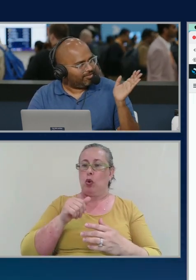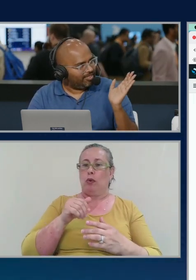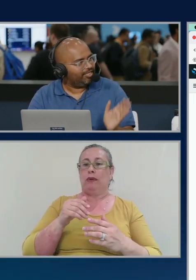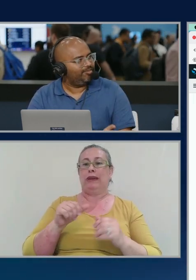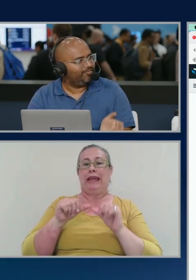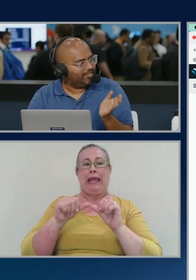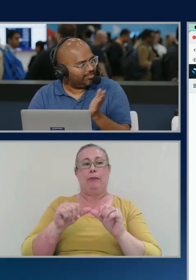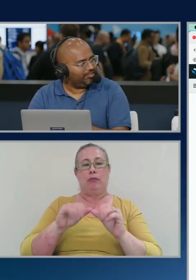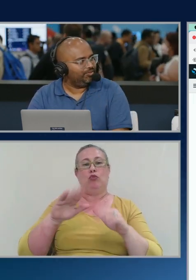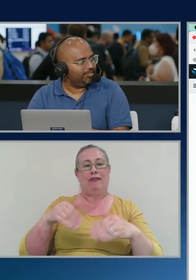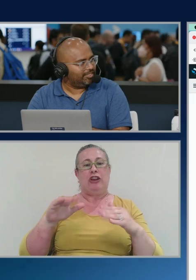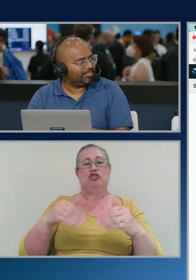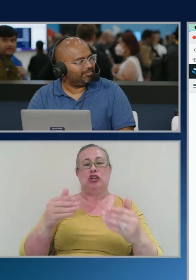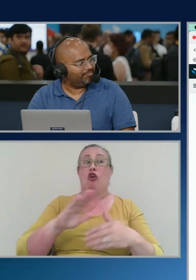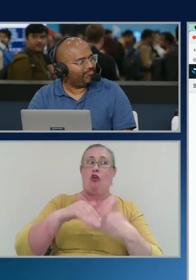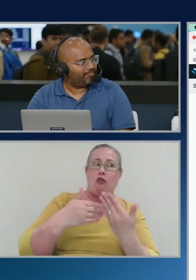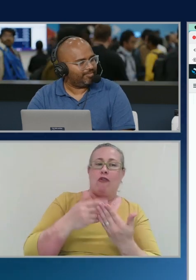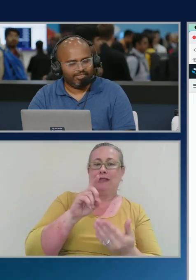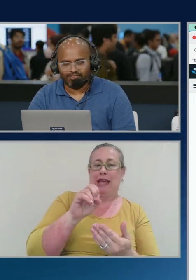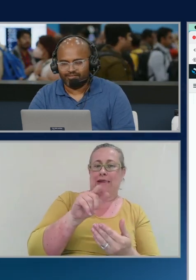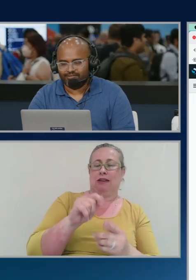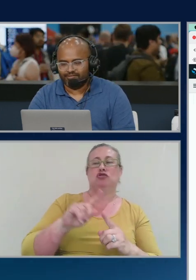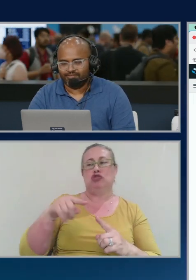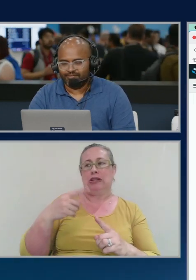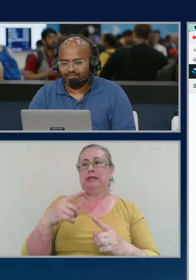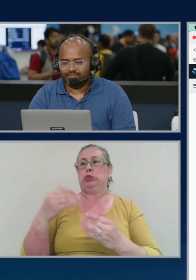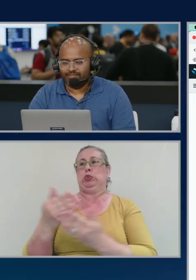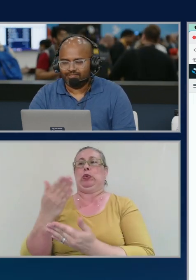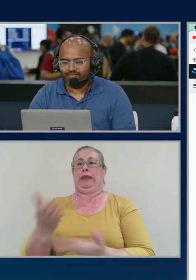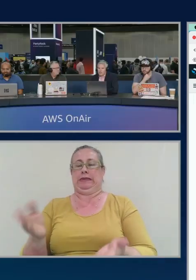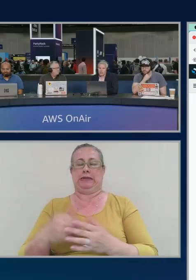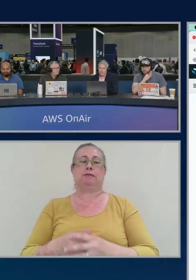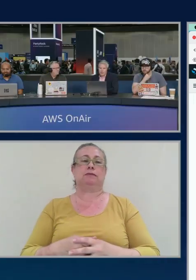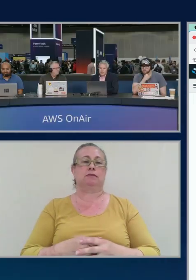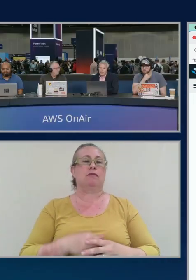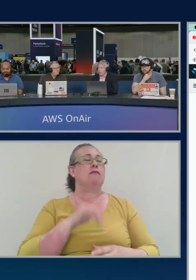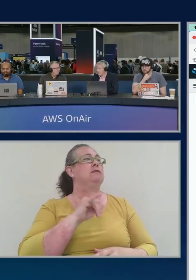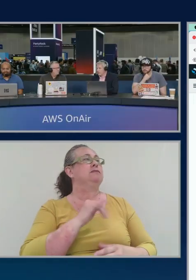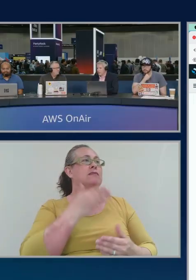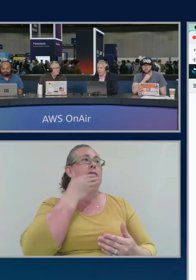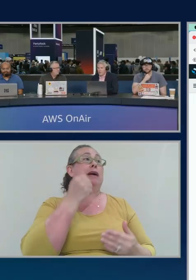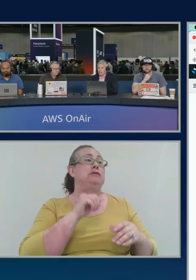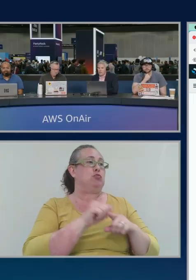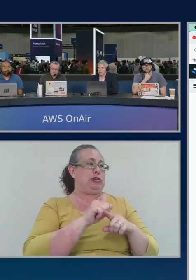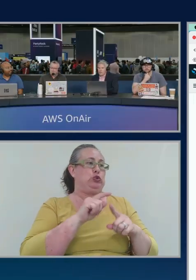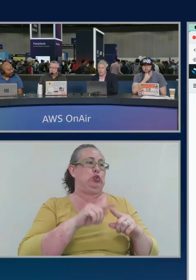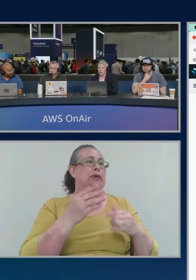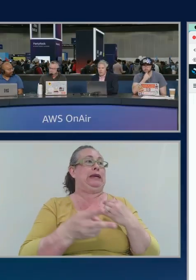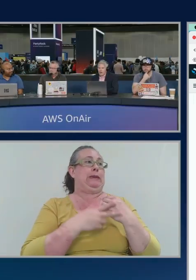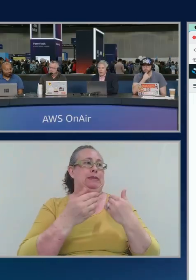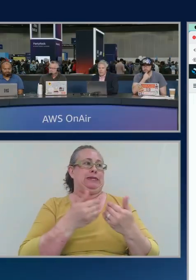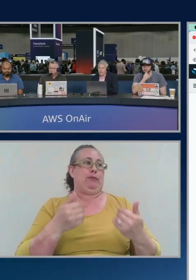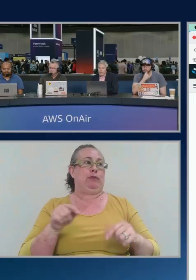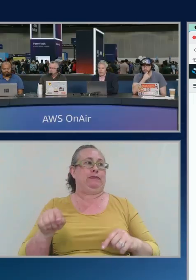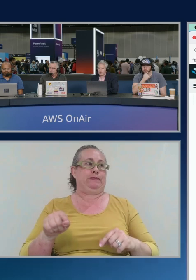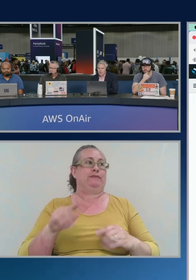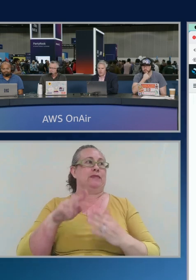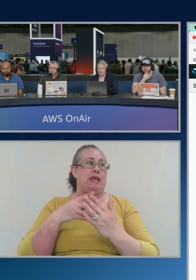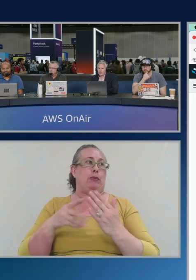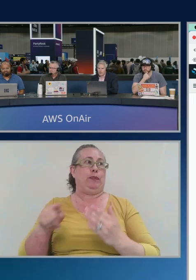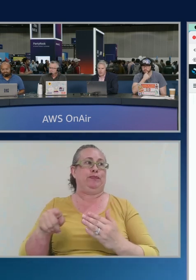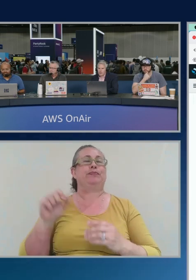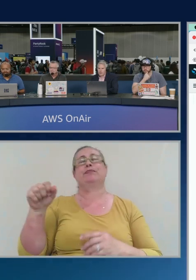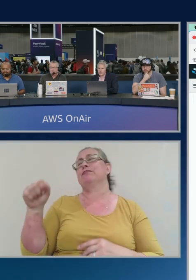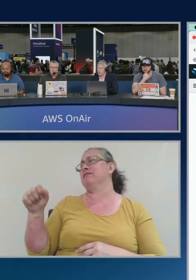You only keep refreshing the newer just data. The new stuff, yeah. Exactly. Yeah. And best practice to keep them separate from that data. Yes, yes. Yeah. You